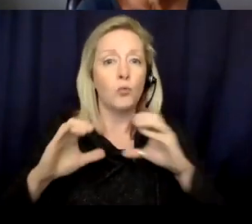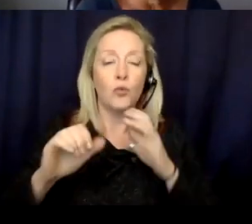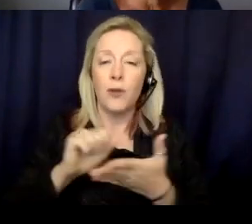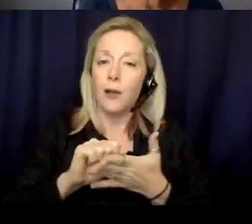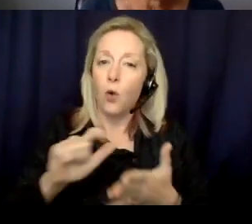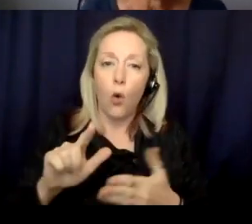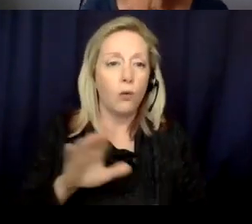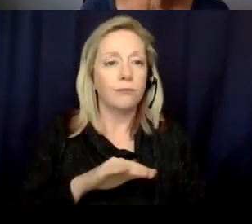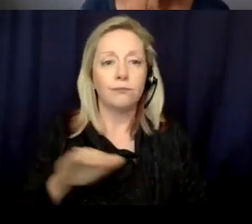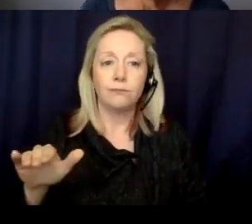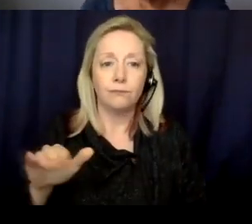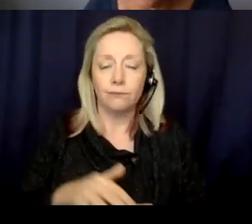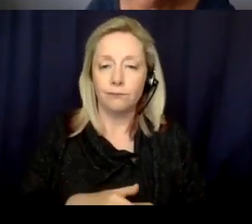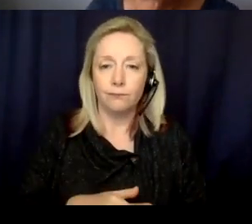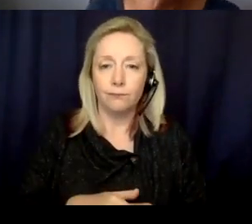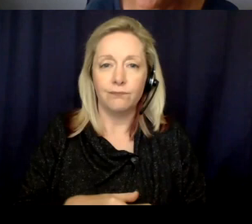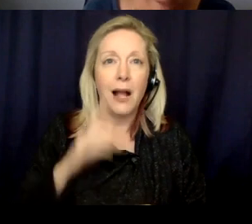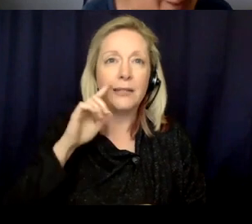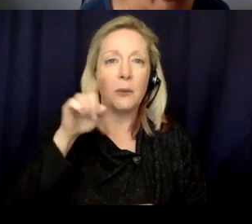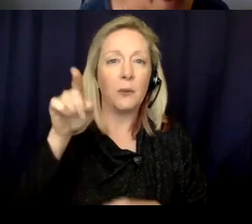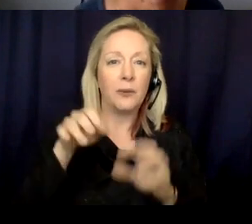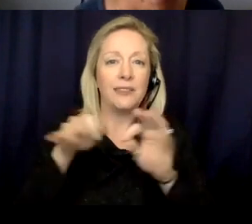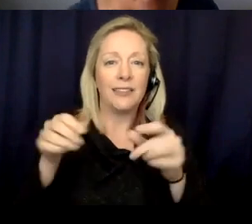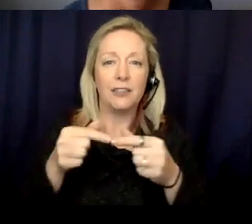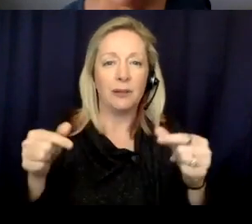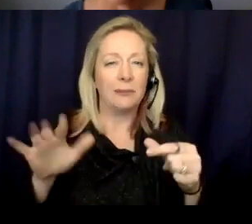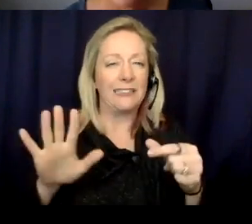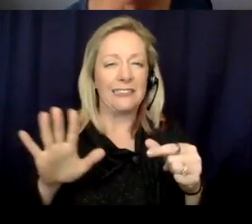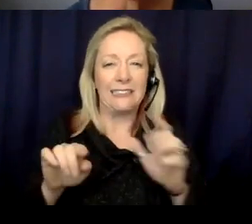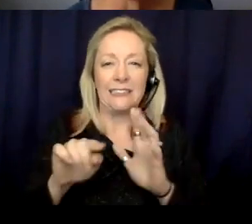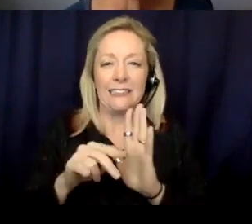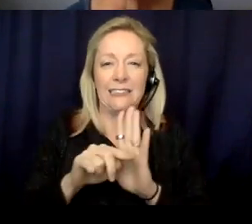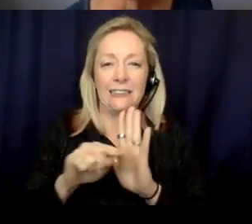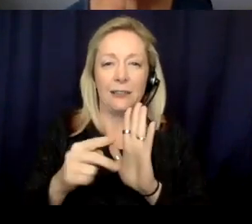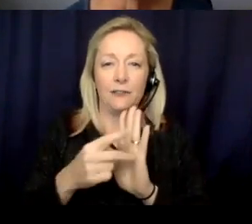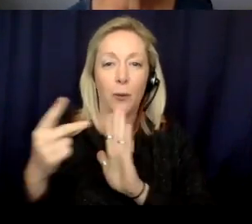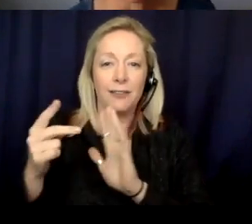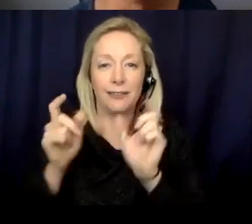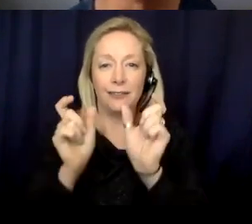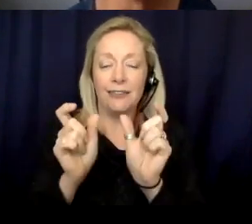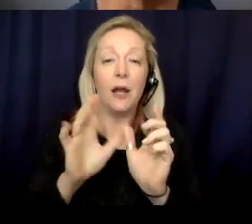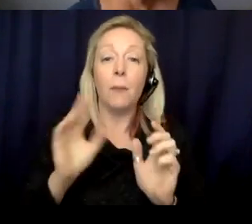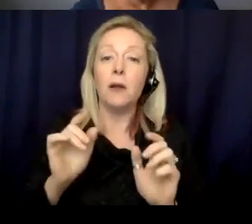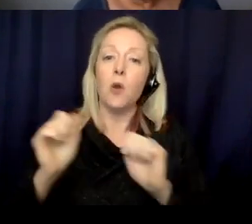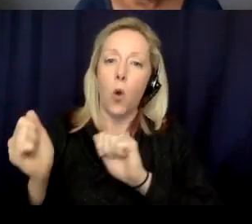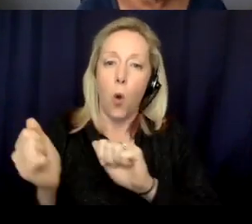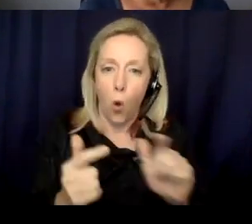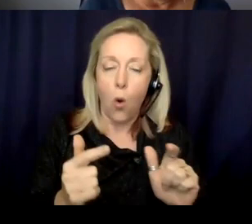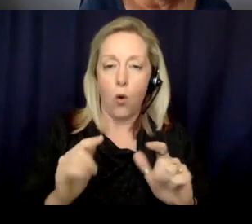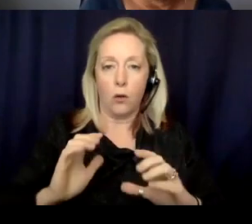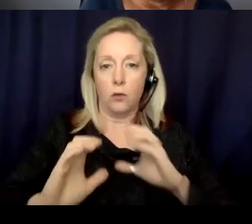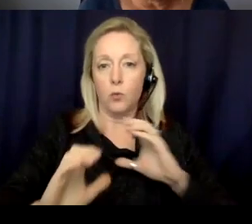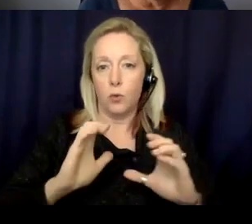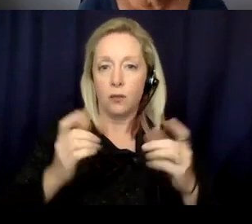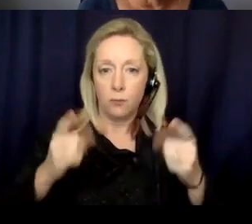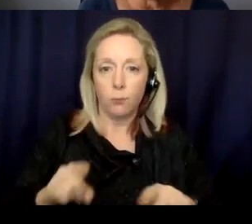sentence, but I don't know how else more plainly to put it, that everyone communicates, everyone. And